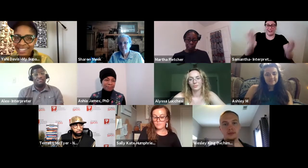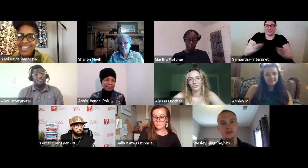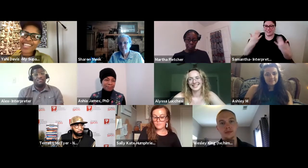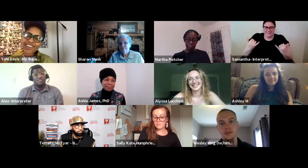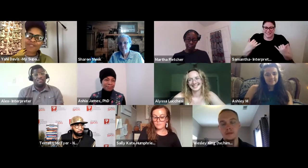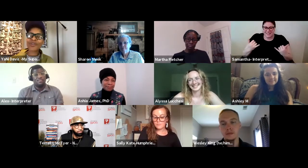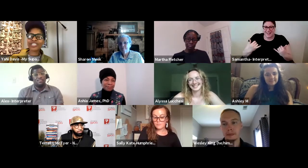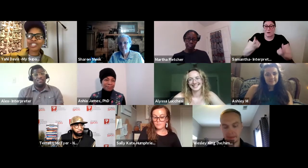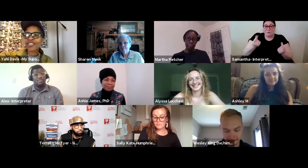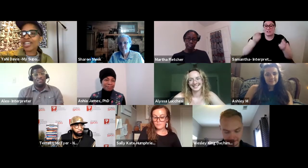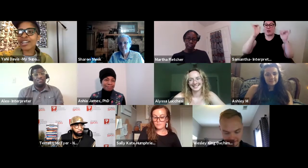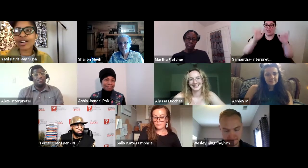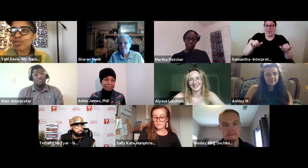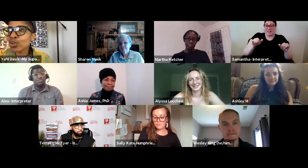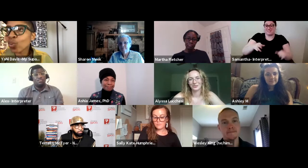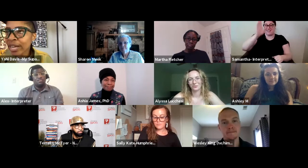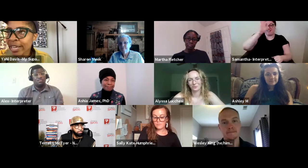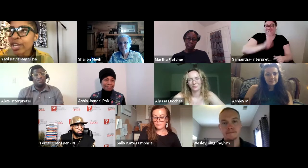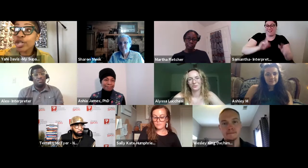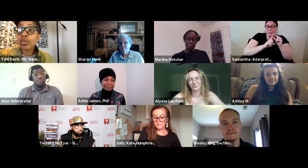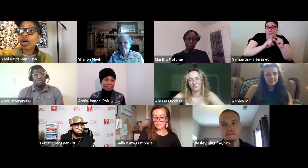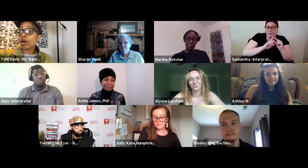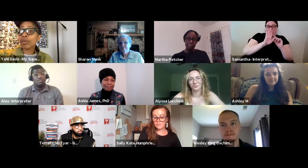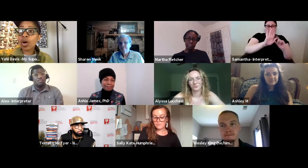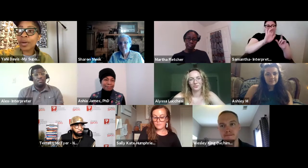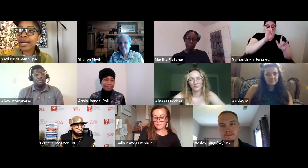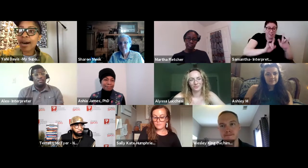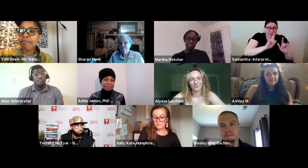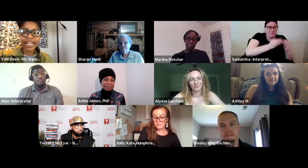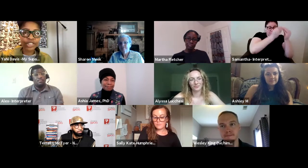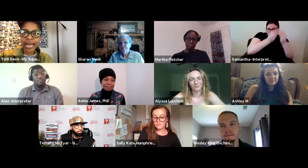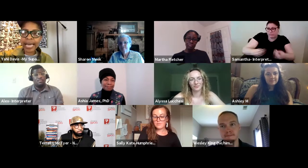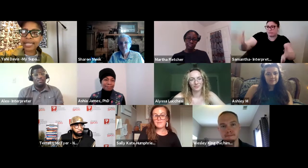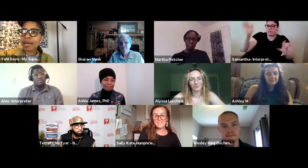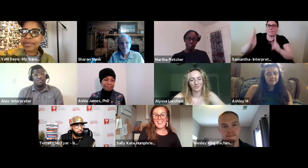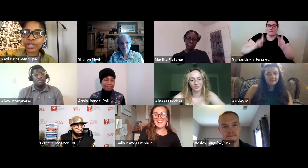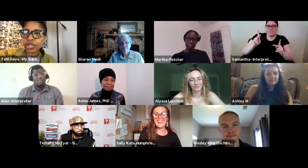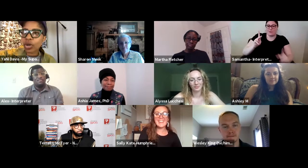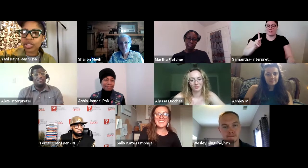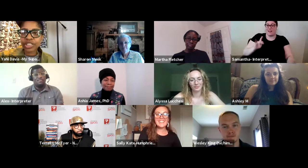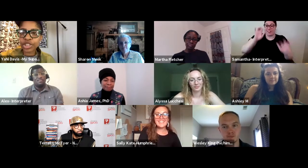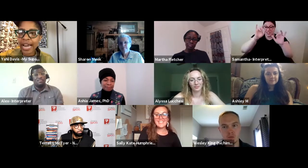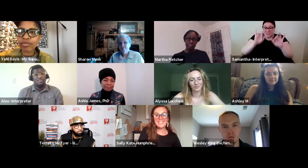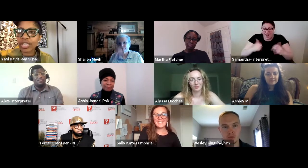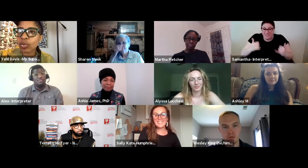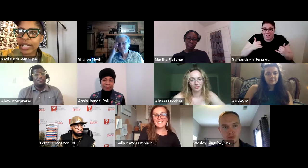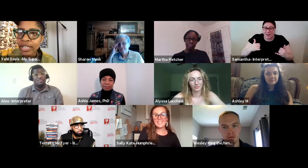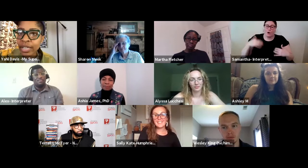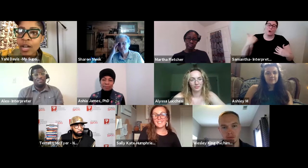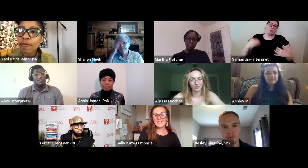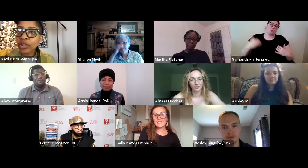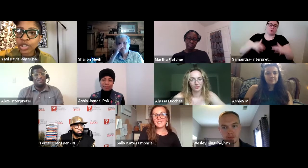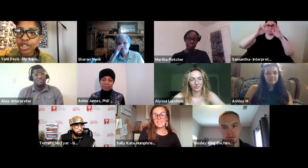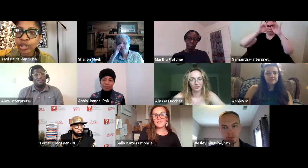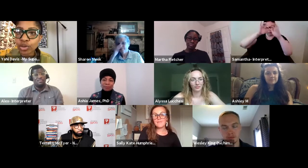that, caring for each other in a communal way. You all are blowing up my chat. Let me just go to the chat really